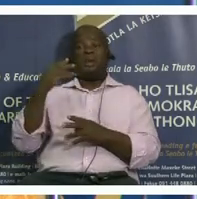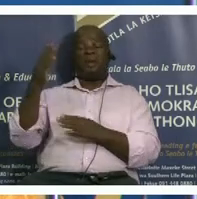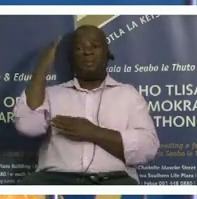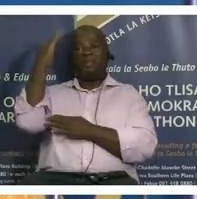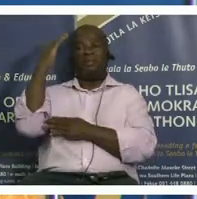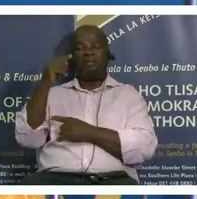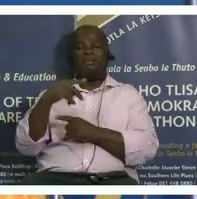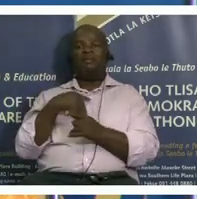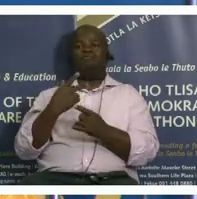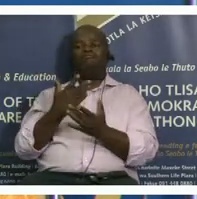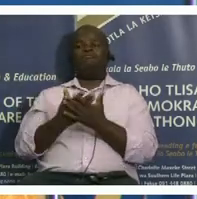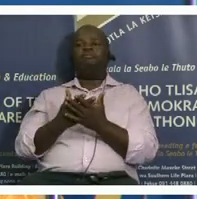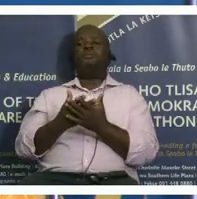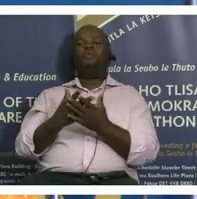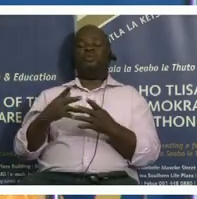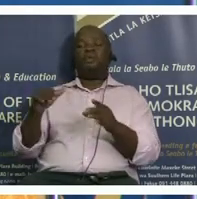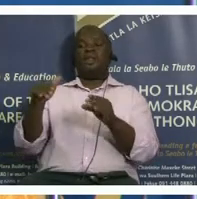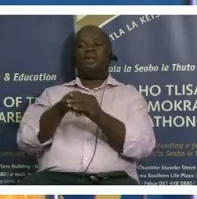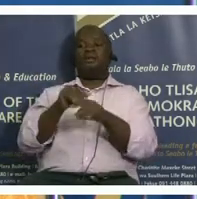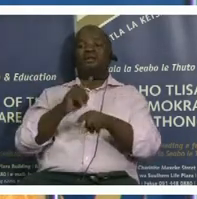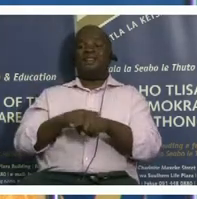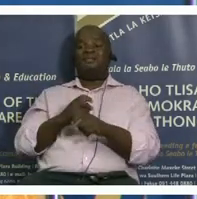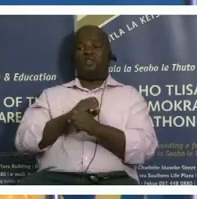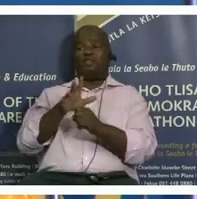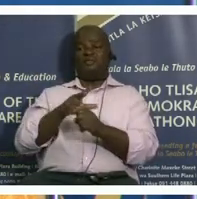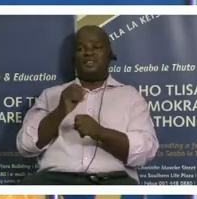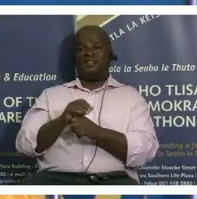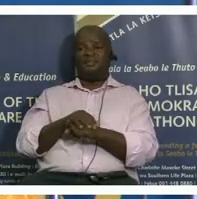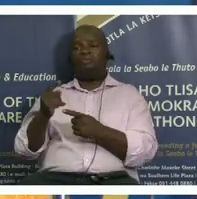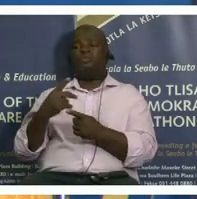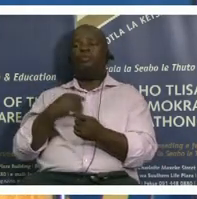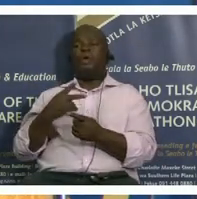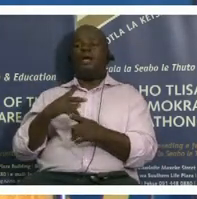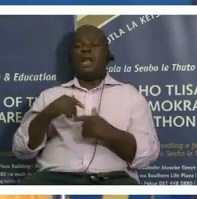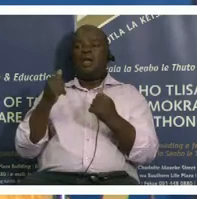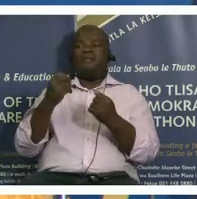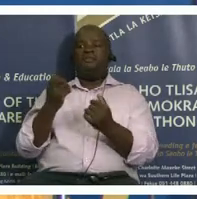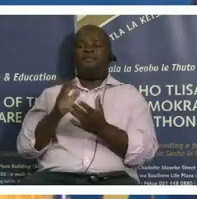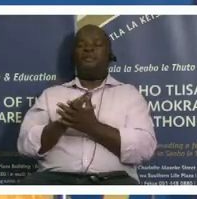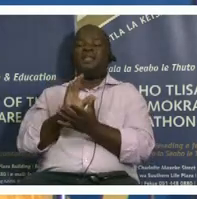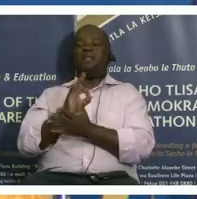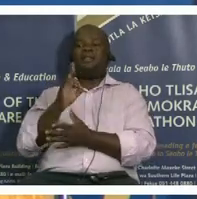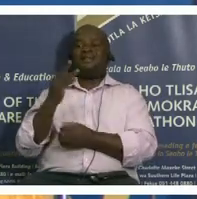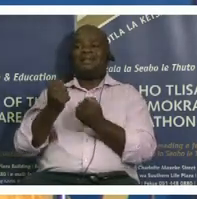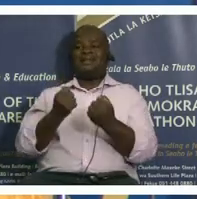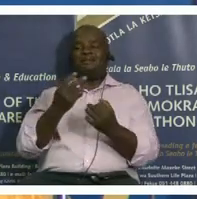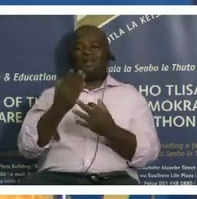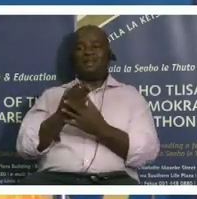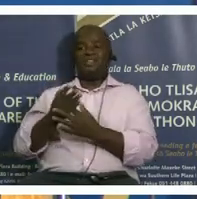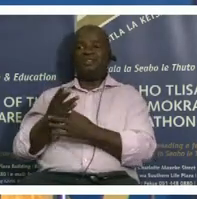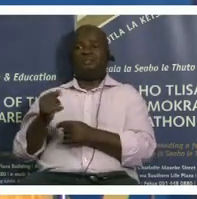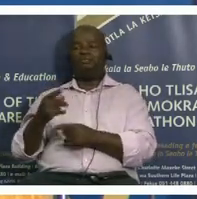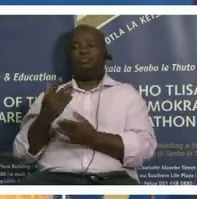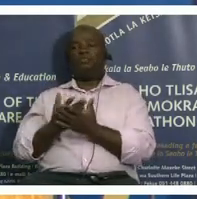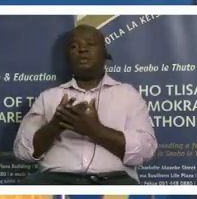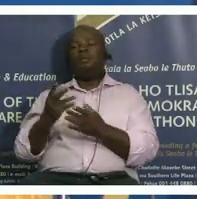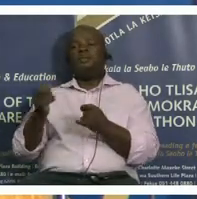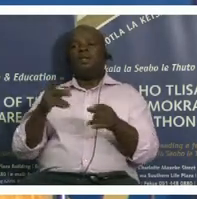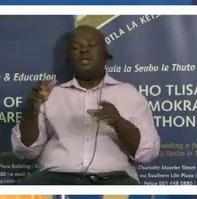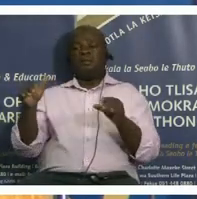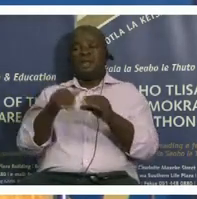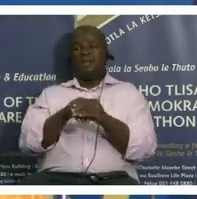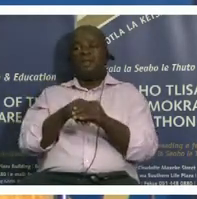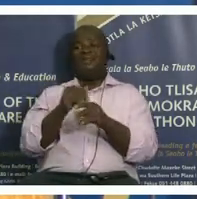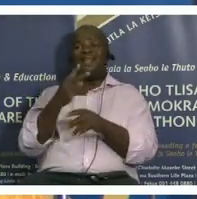part of COVID-19 interventions. These interns have cases which resulted in imprisonment of 20